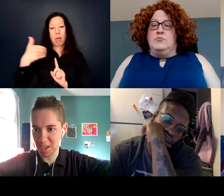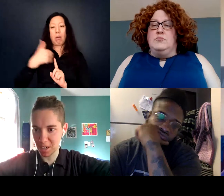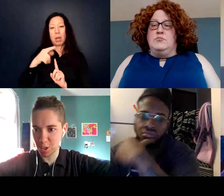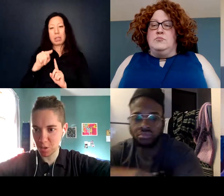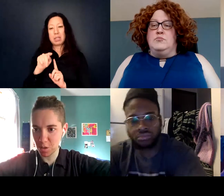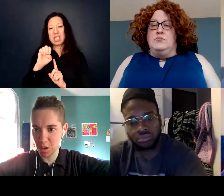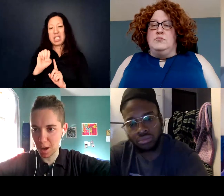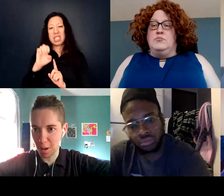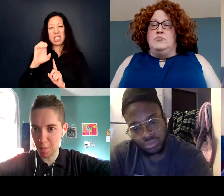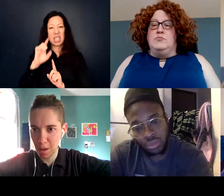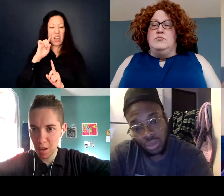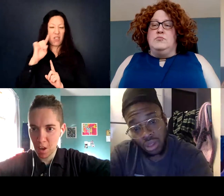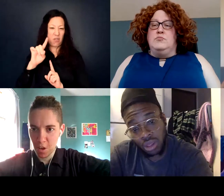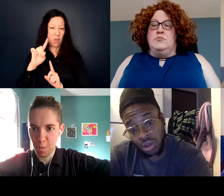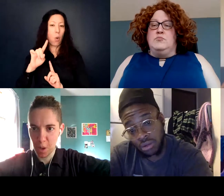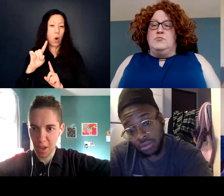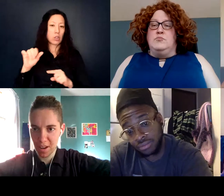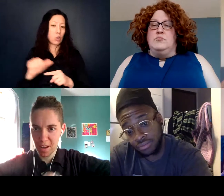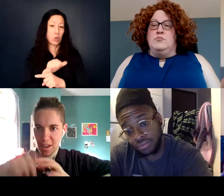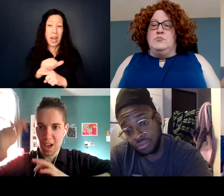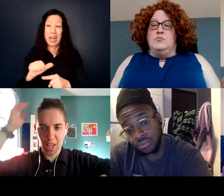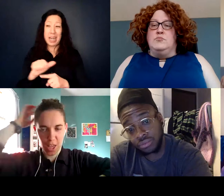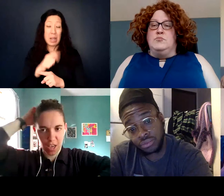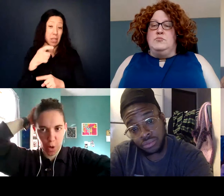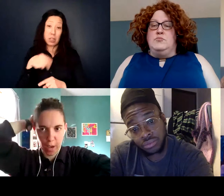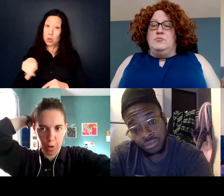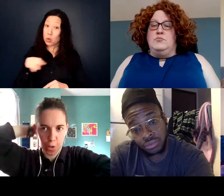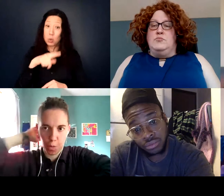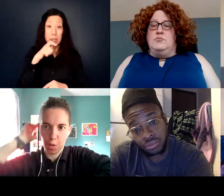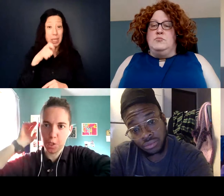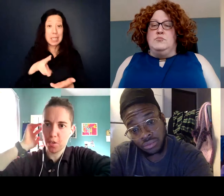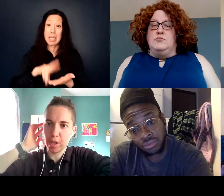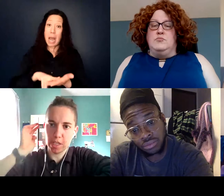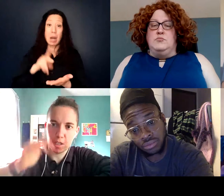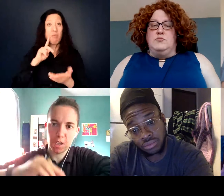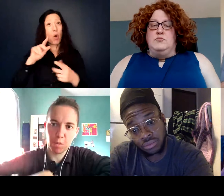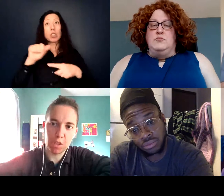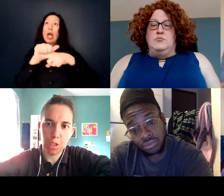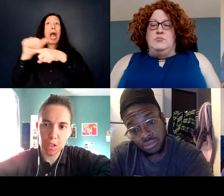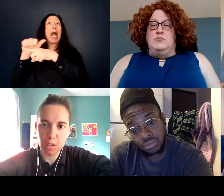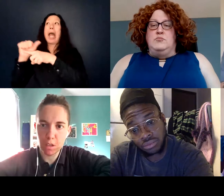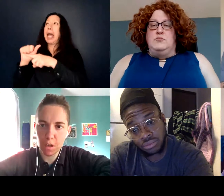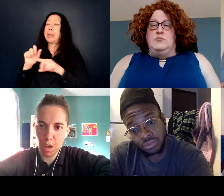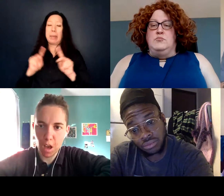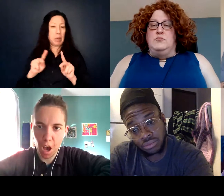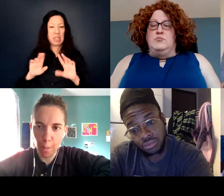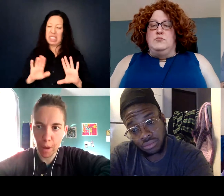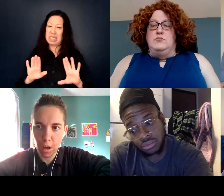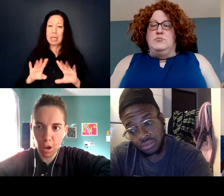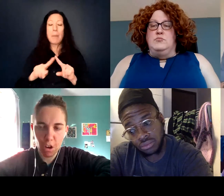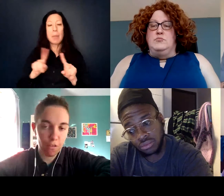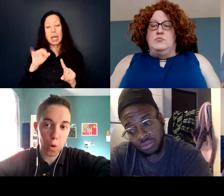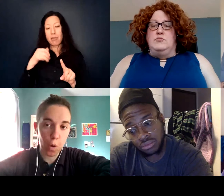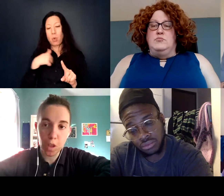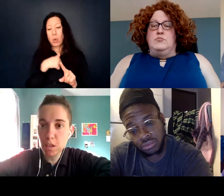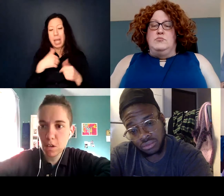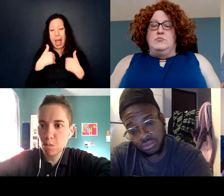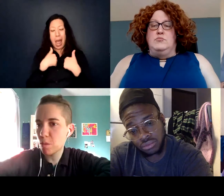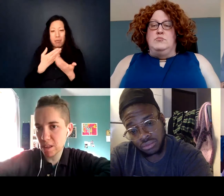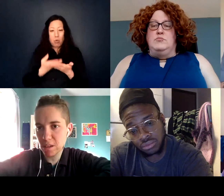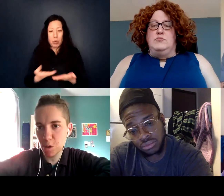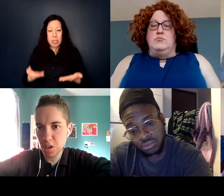not what you all signed up to do. But I think if we're able to pull together existing resources